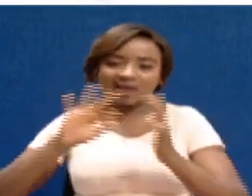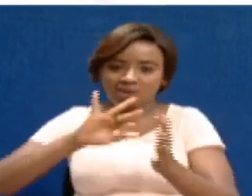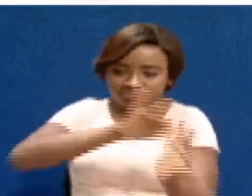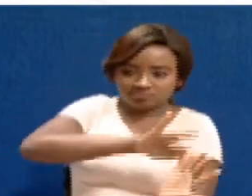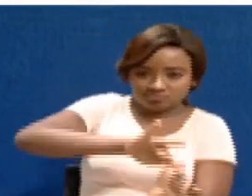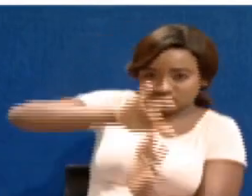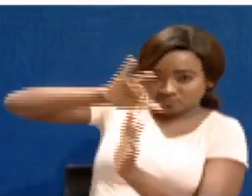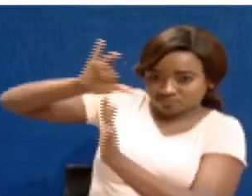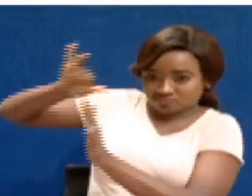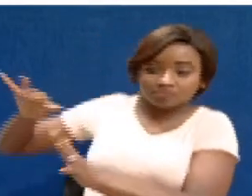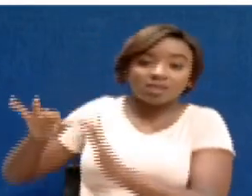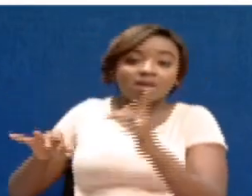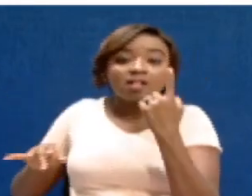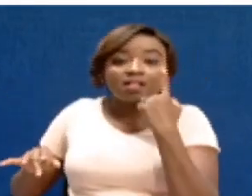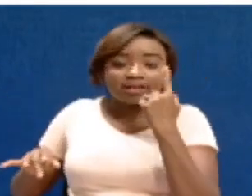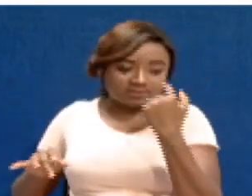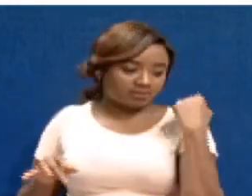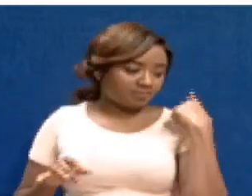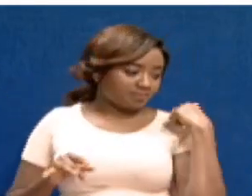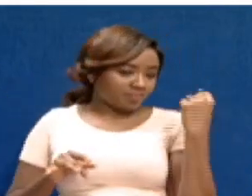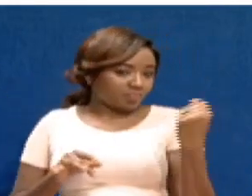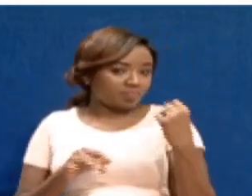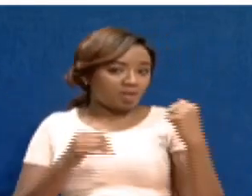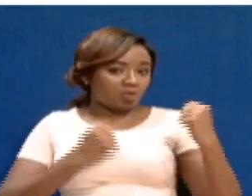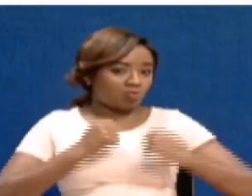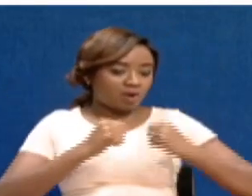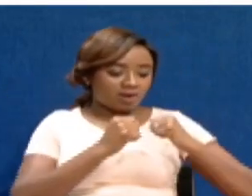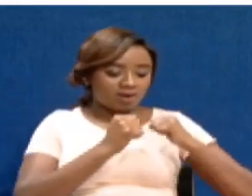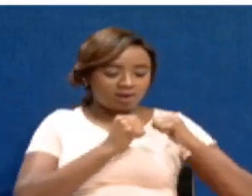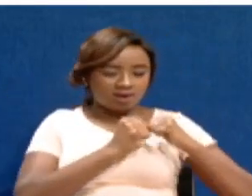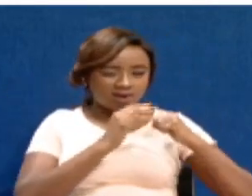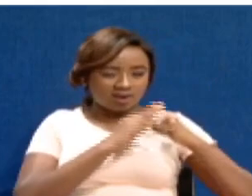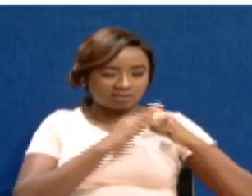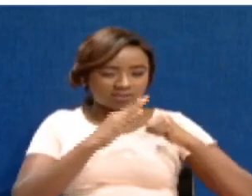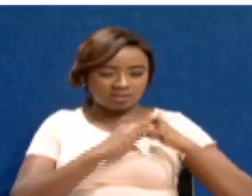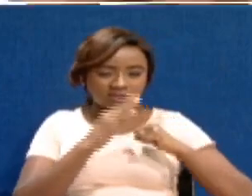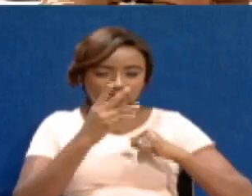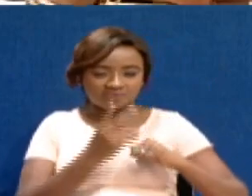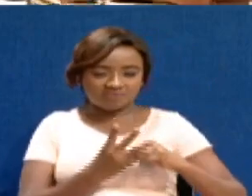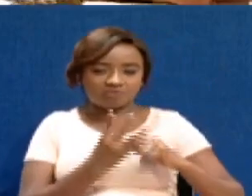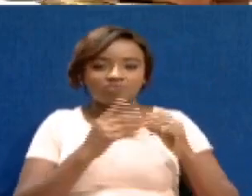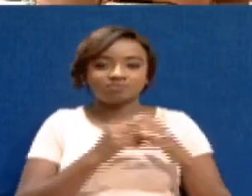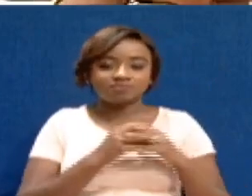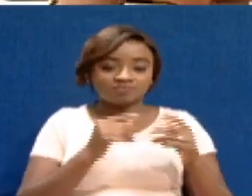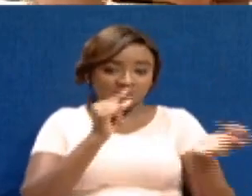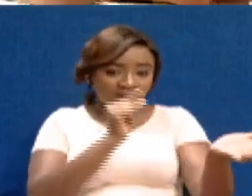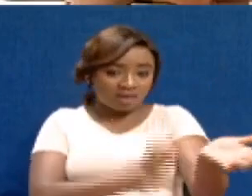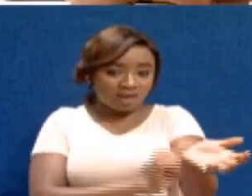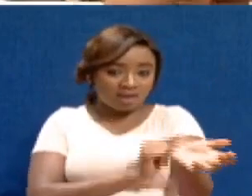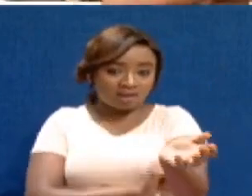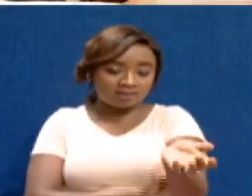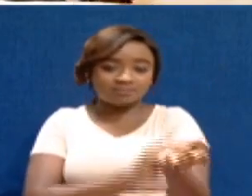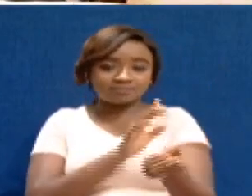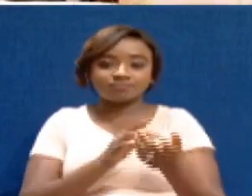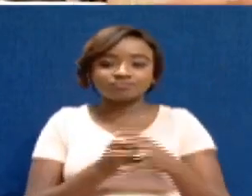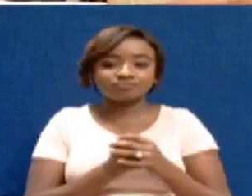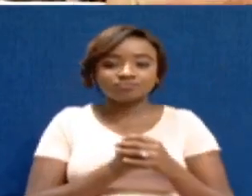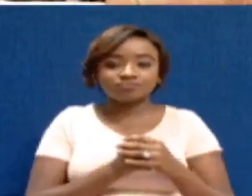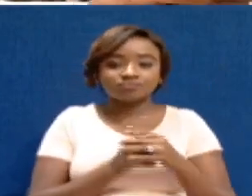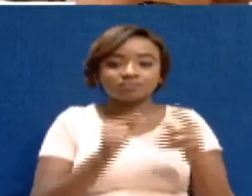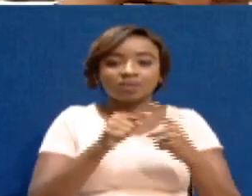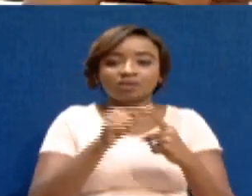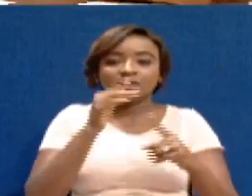on the ground have given our views. So I think choosing the combative route is a route we have declined to do it. You might have read the